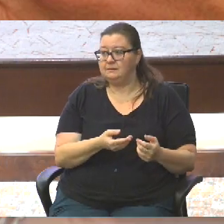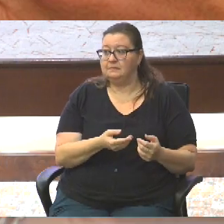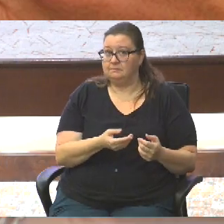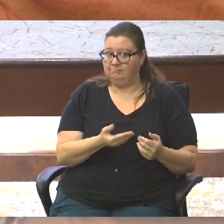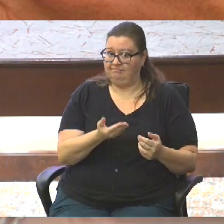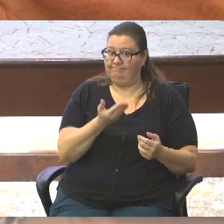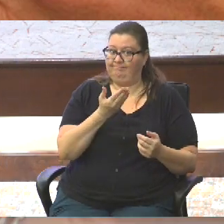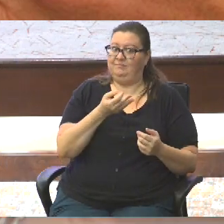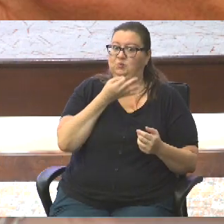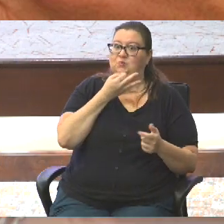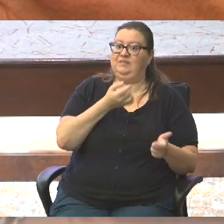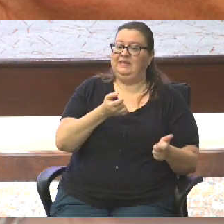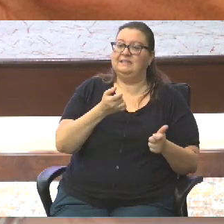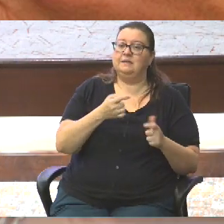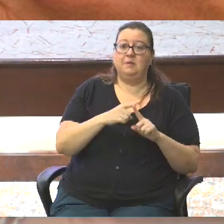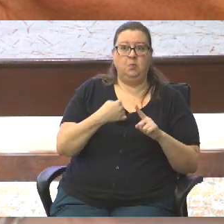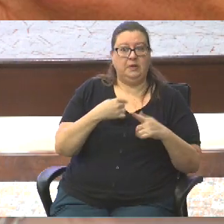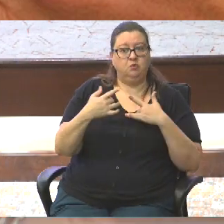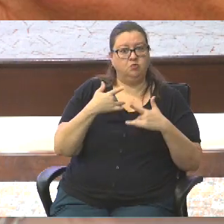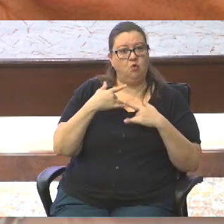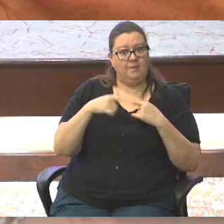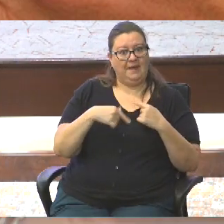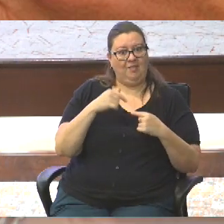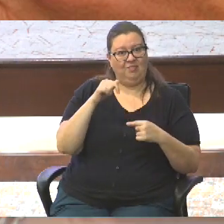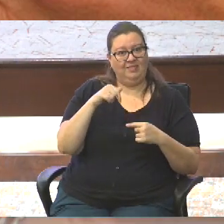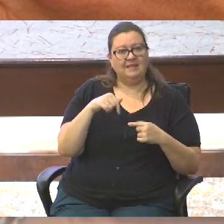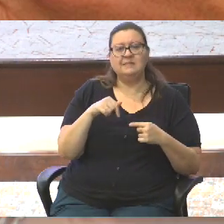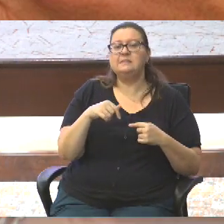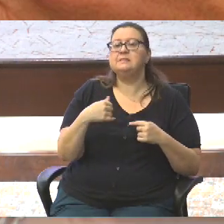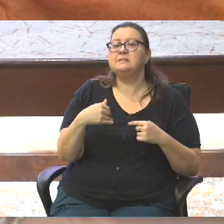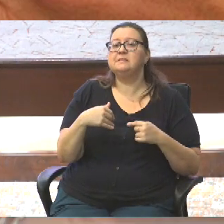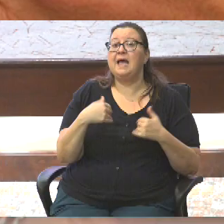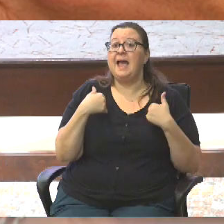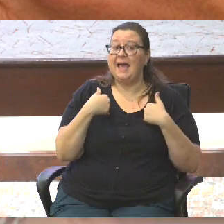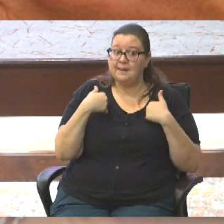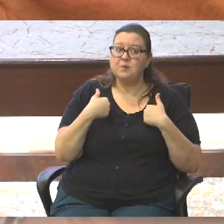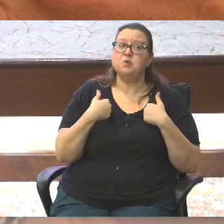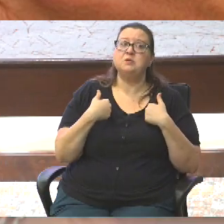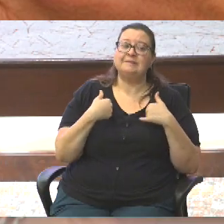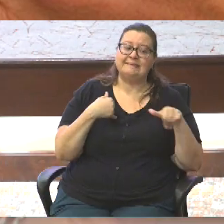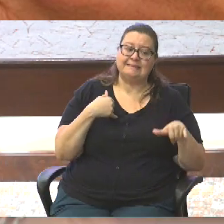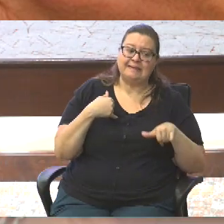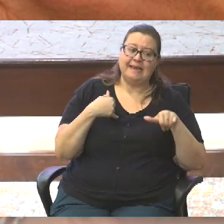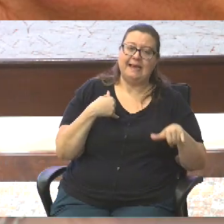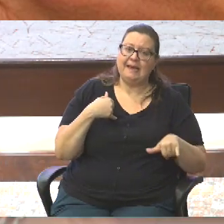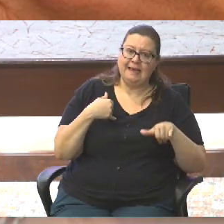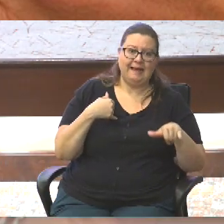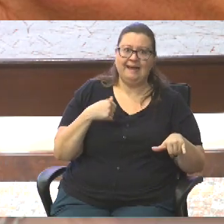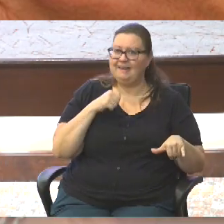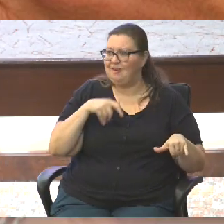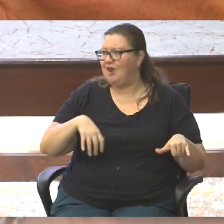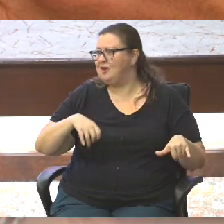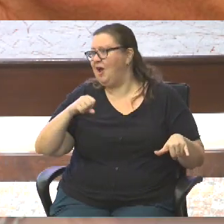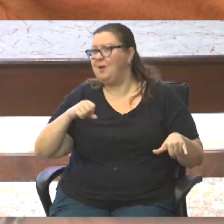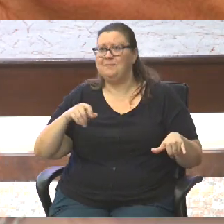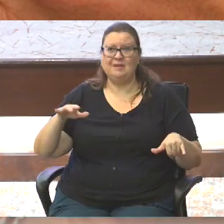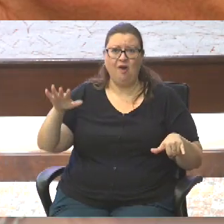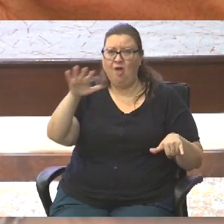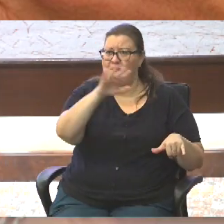of great concern. Animals are staying longer than ever before, mirrored by national